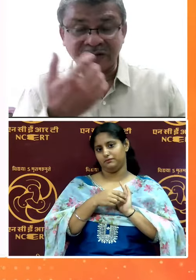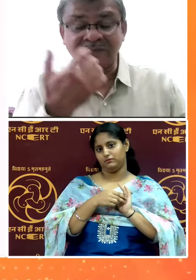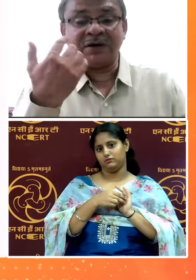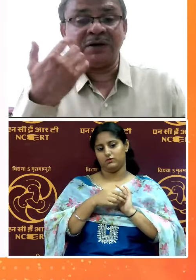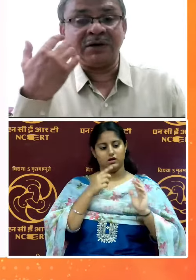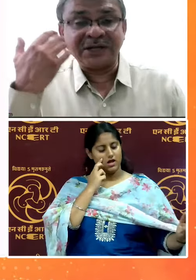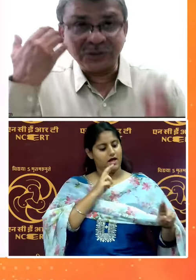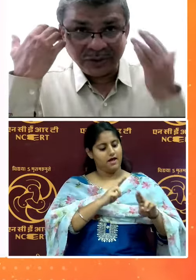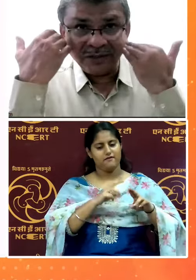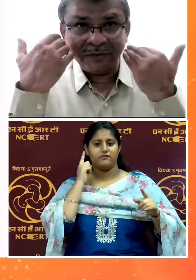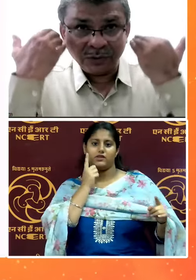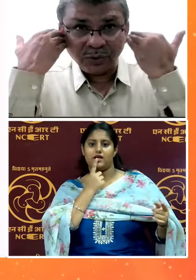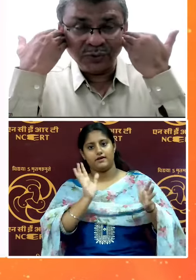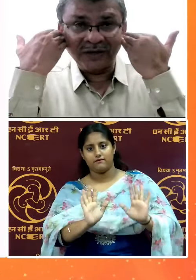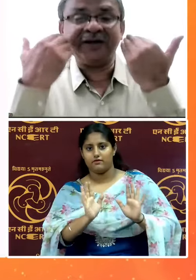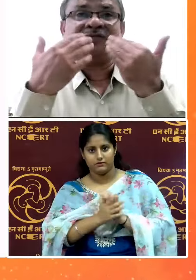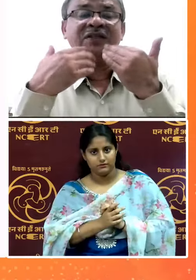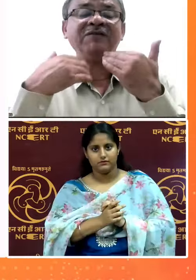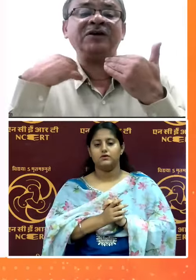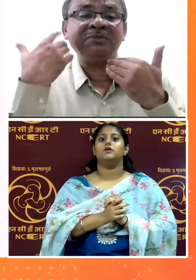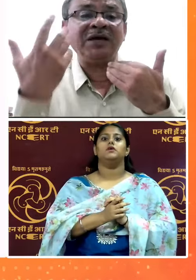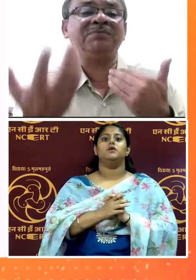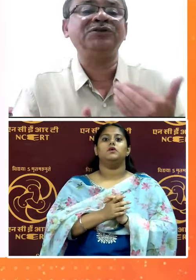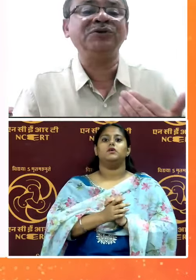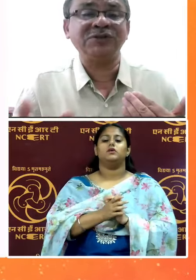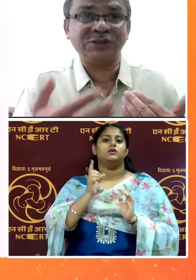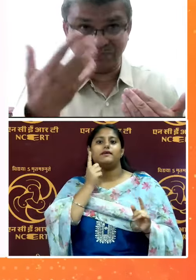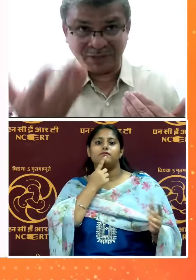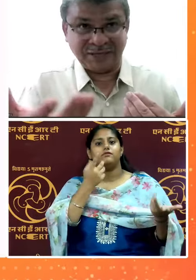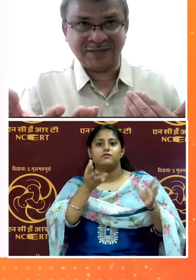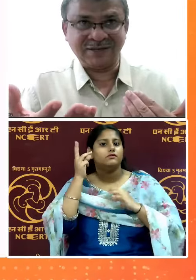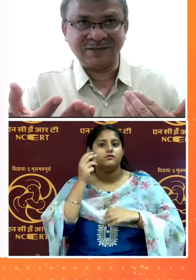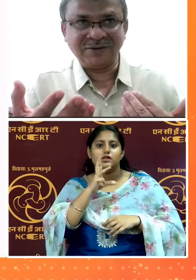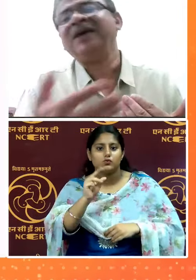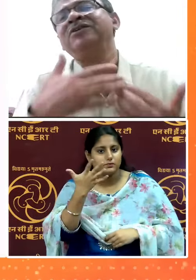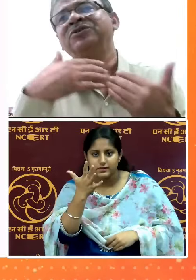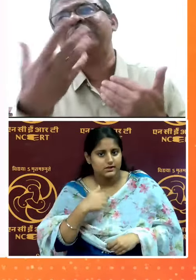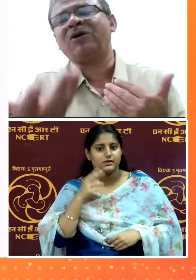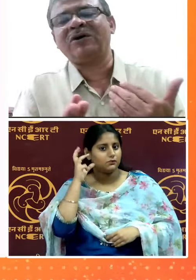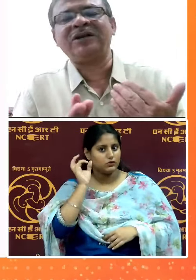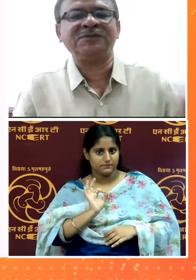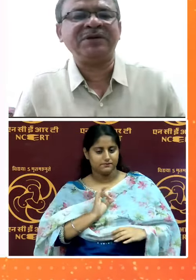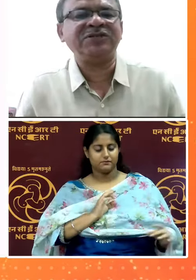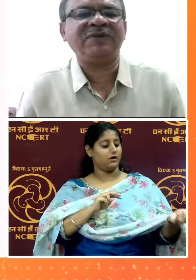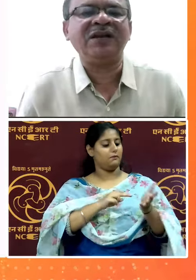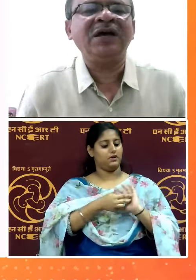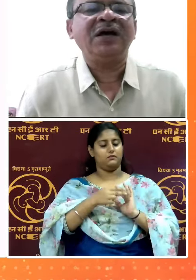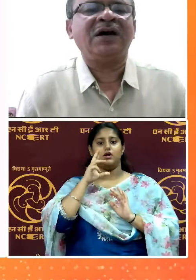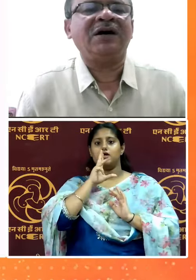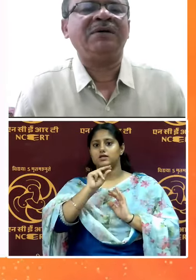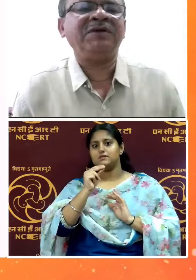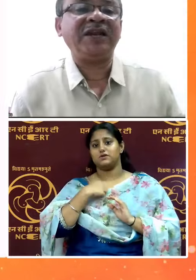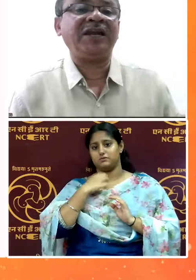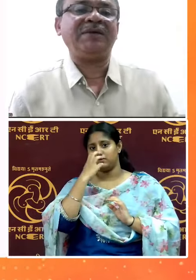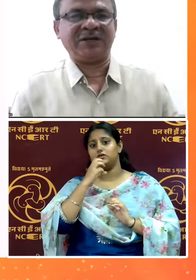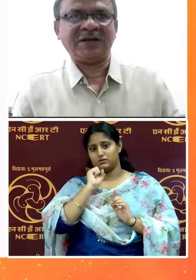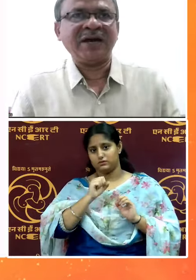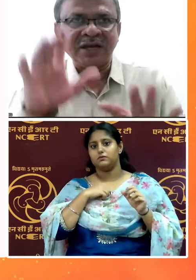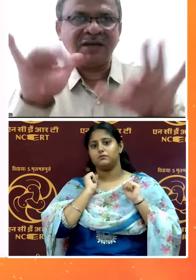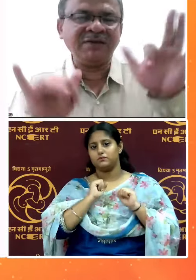deaf and naturally those who are deaf, they will not be able to speak. Okay. Oral speech will be